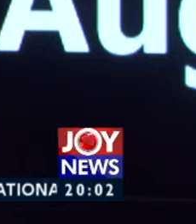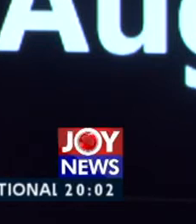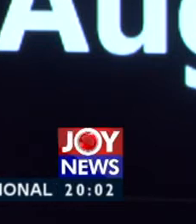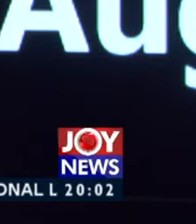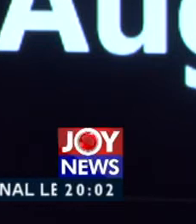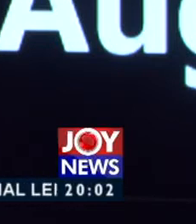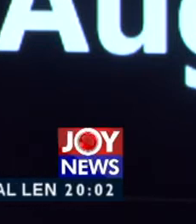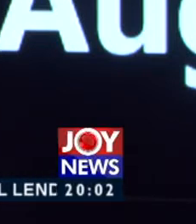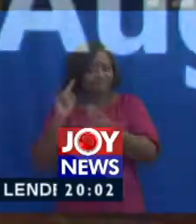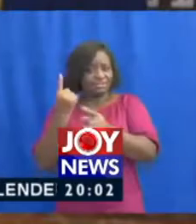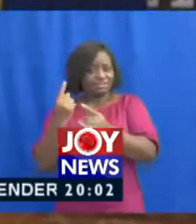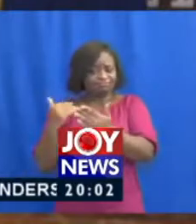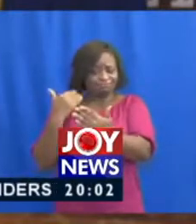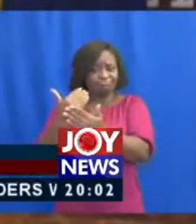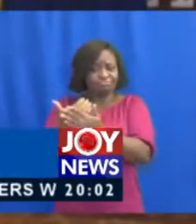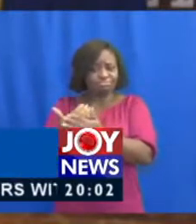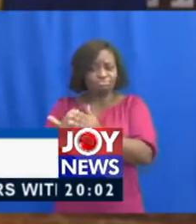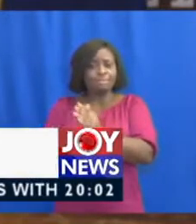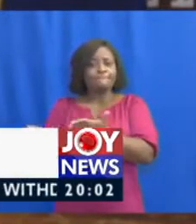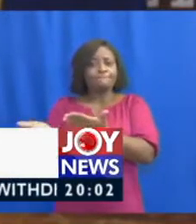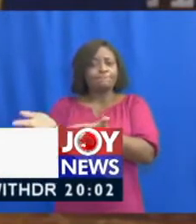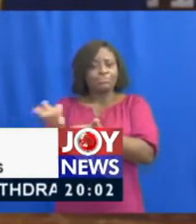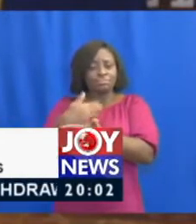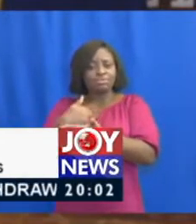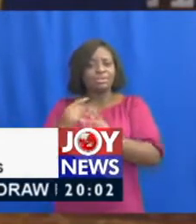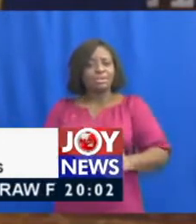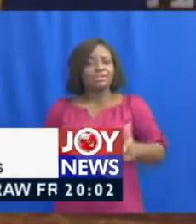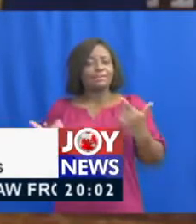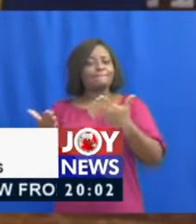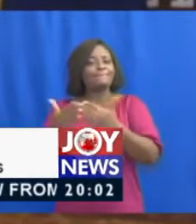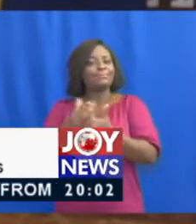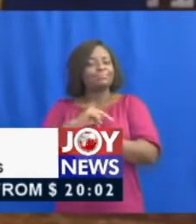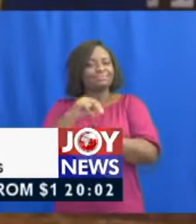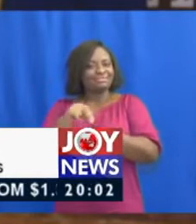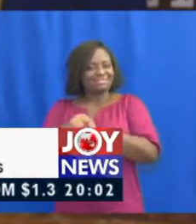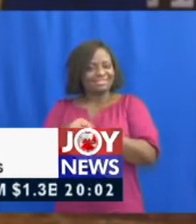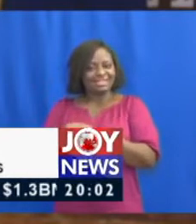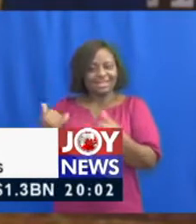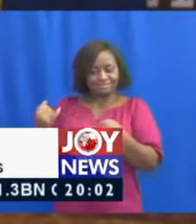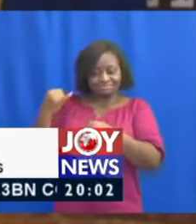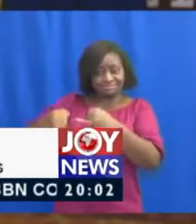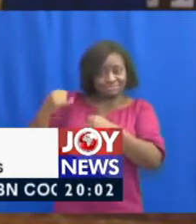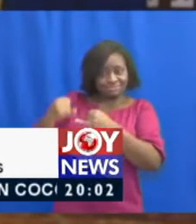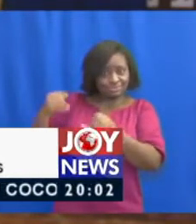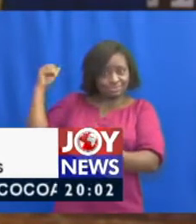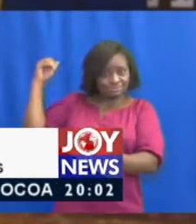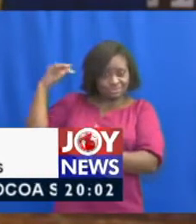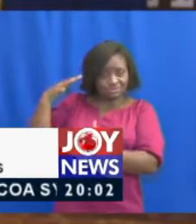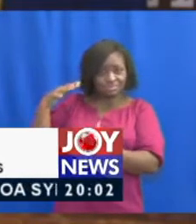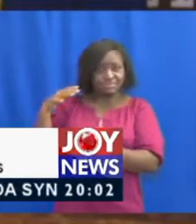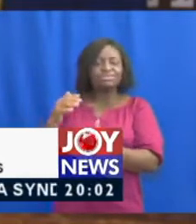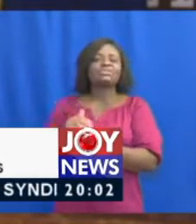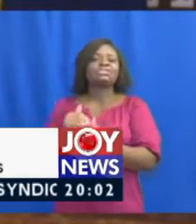to President Akufo-Addo. Safely back to normal. Final year students in our tertiary